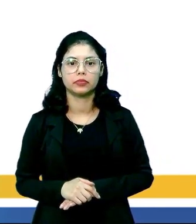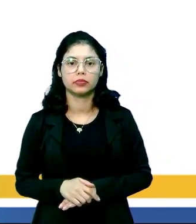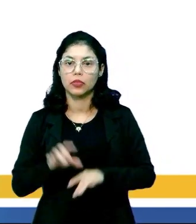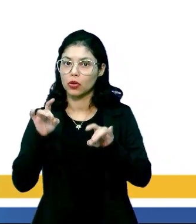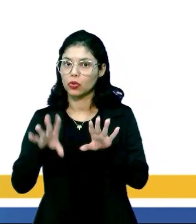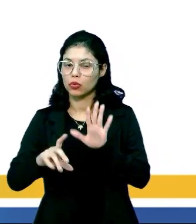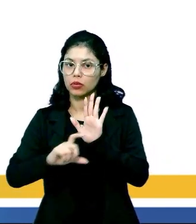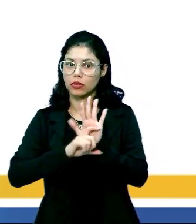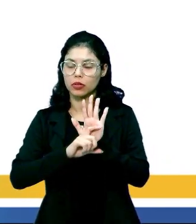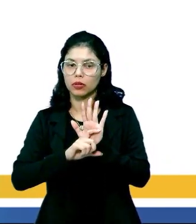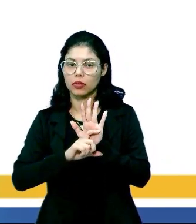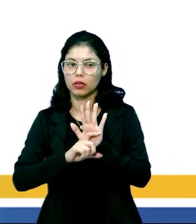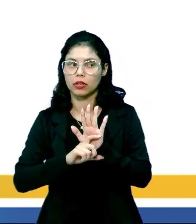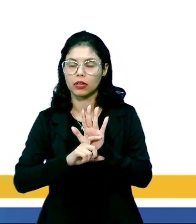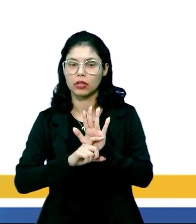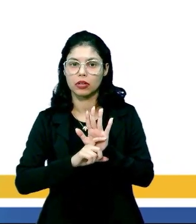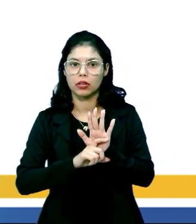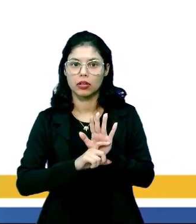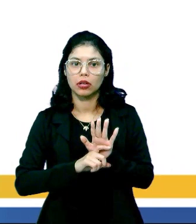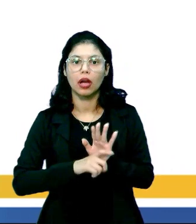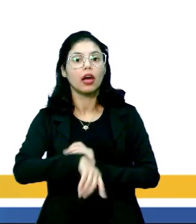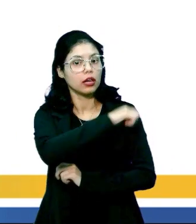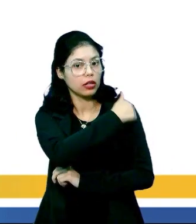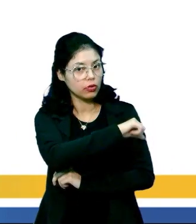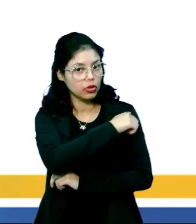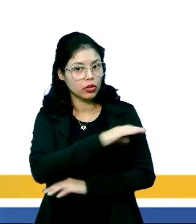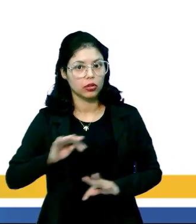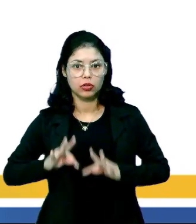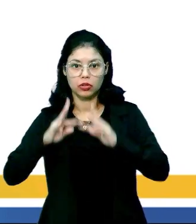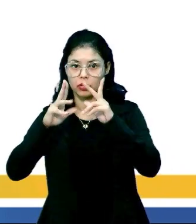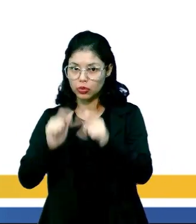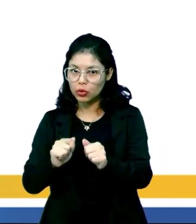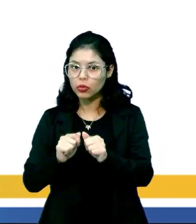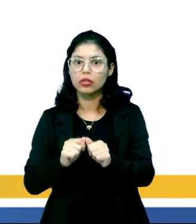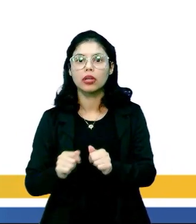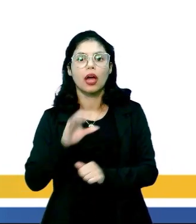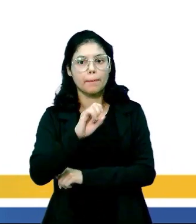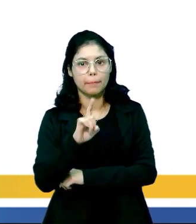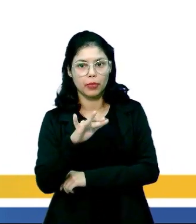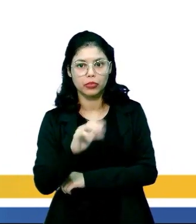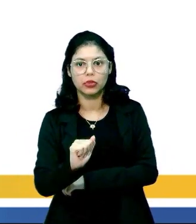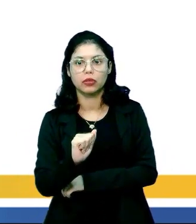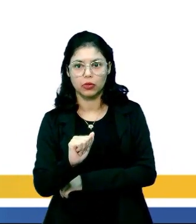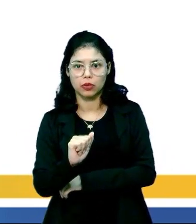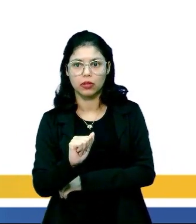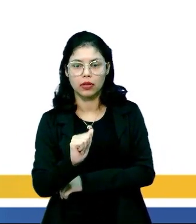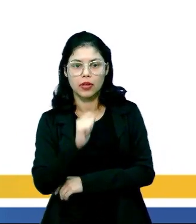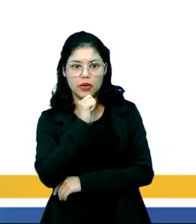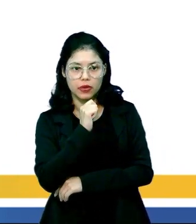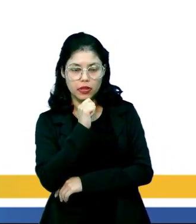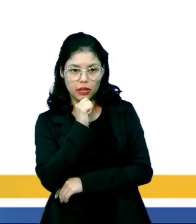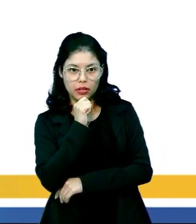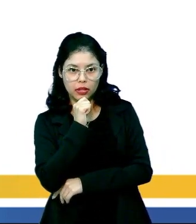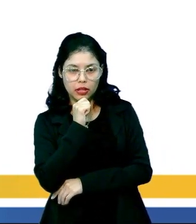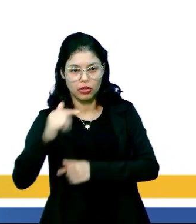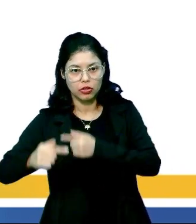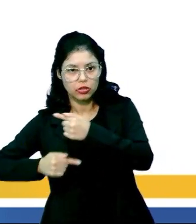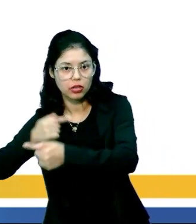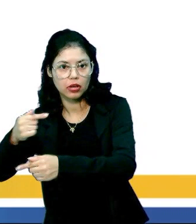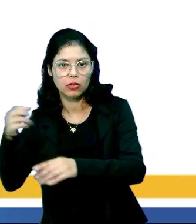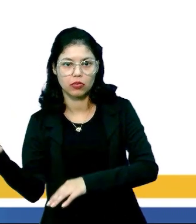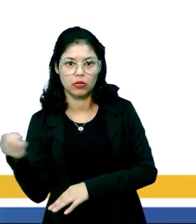no útimo parágrafo nós temos in Rio de Janeiro today Bossa Nova has been supplanted by